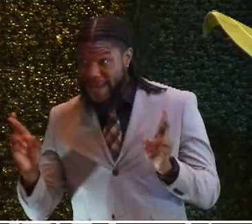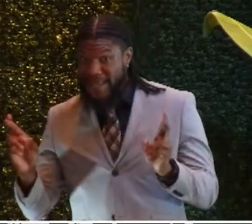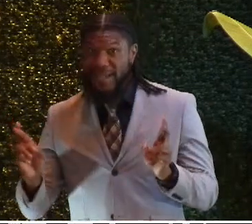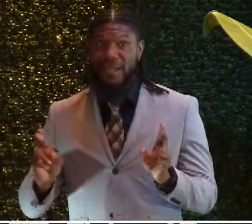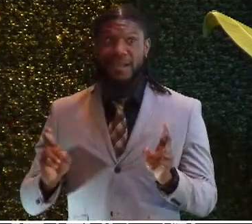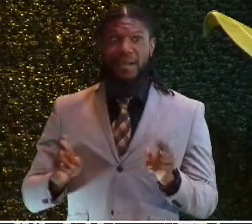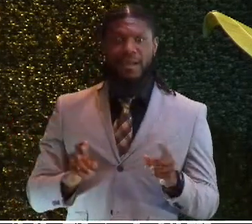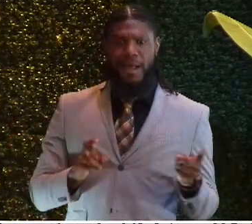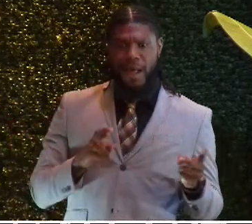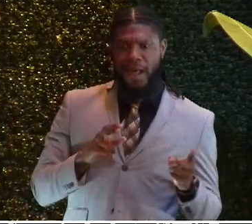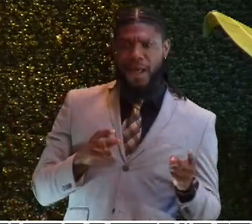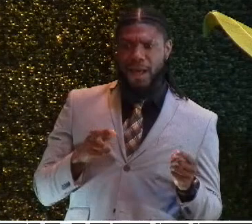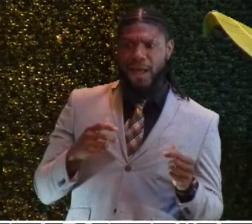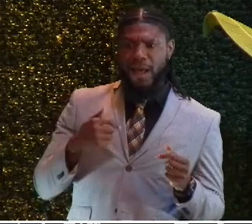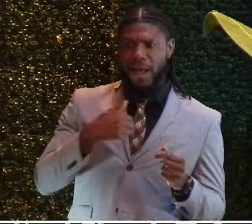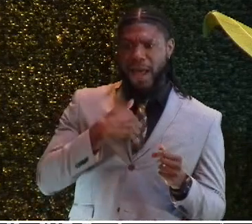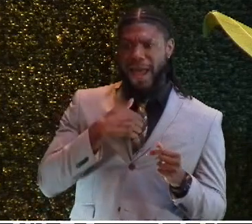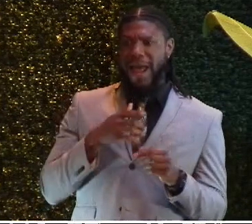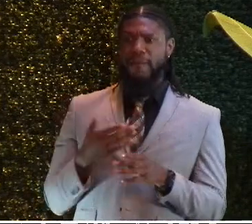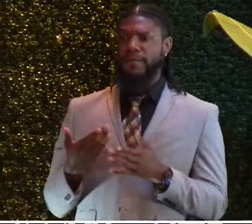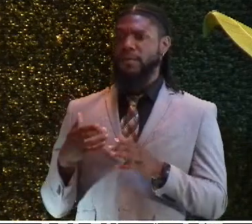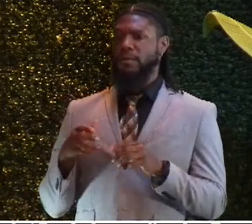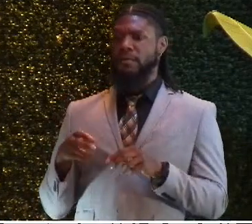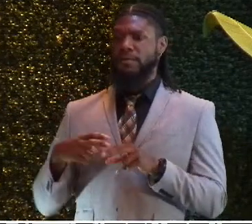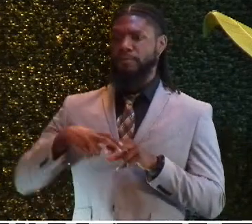lean into this light, though. Where my light